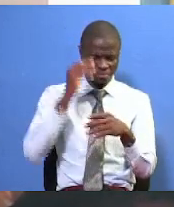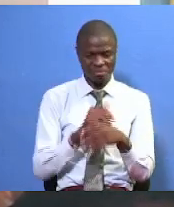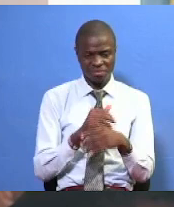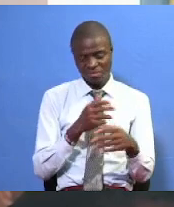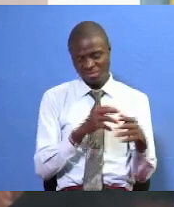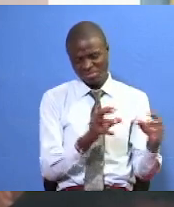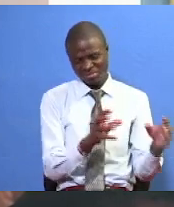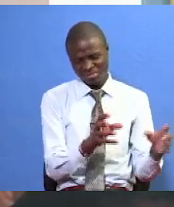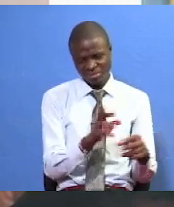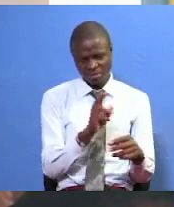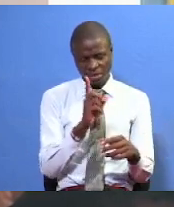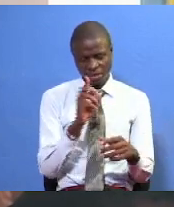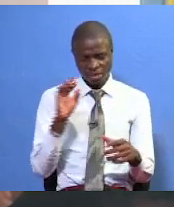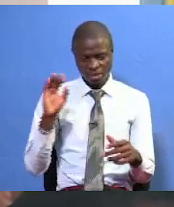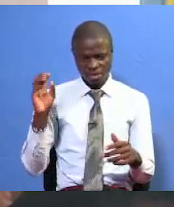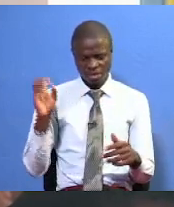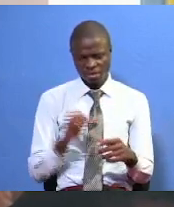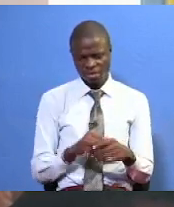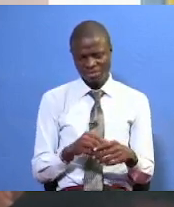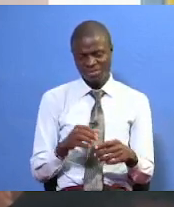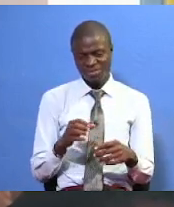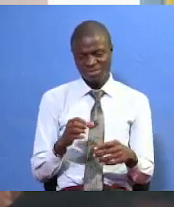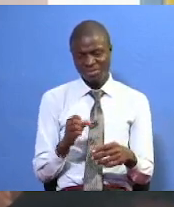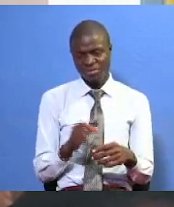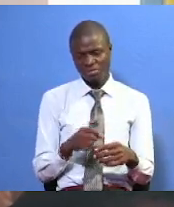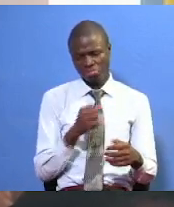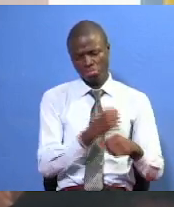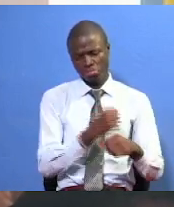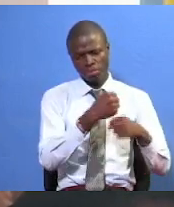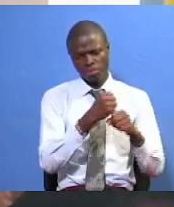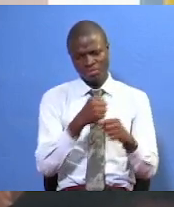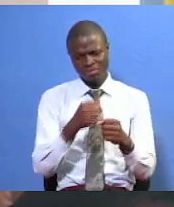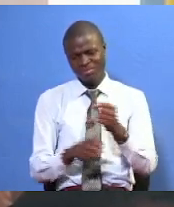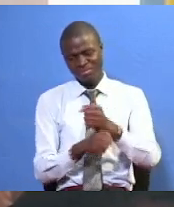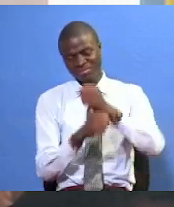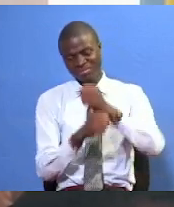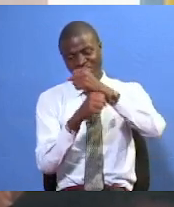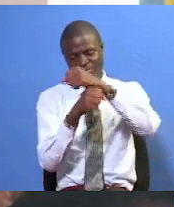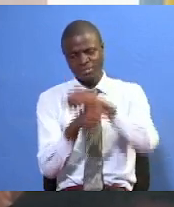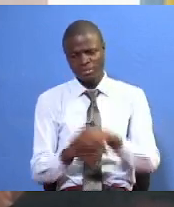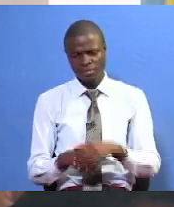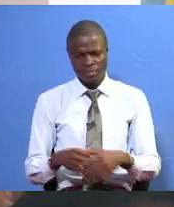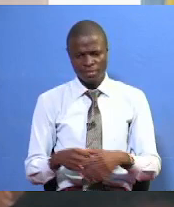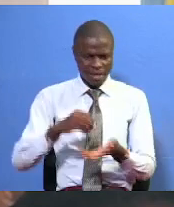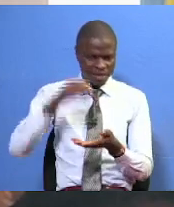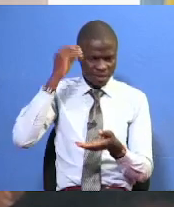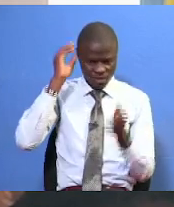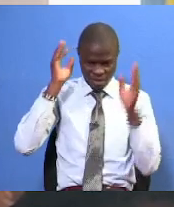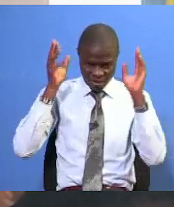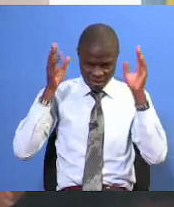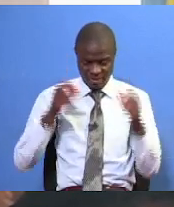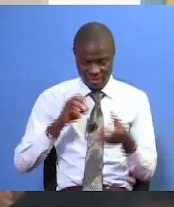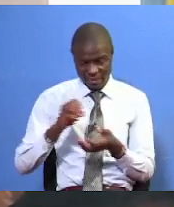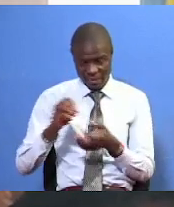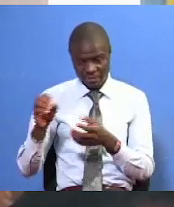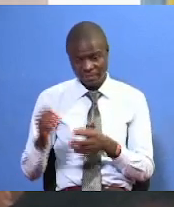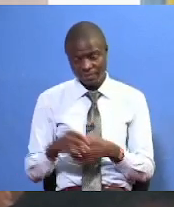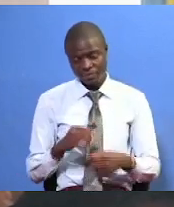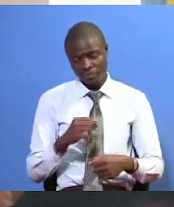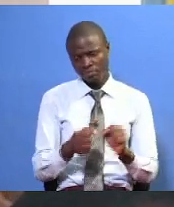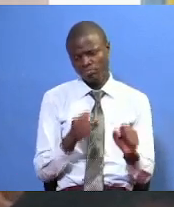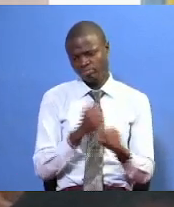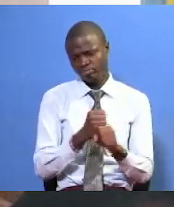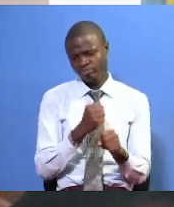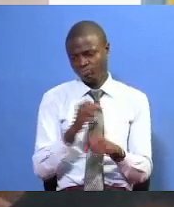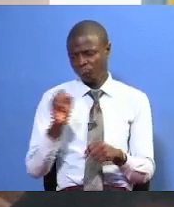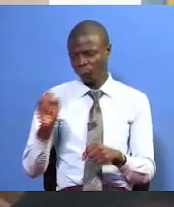facility improvement, excellence awards, scholarships, student mentorships, industrial attachments, and job